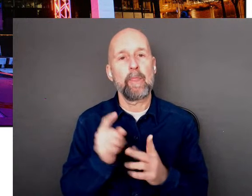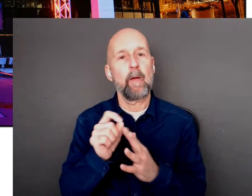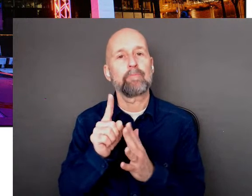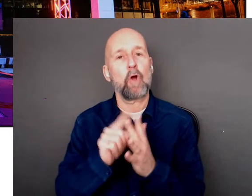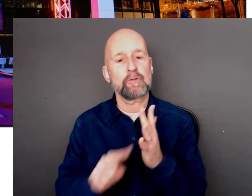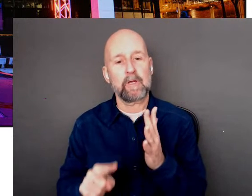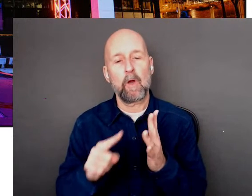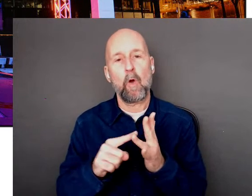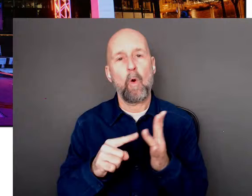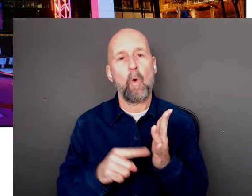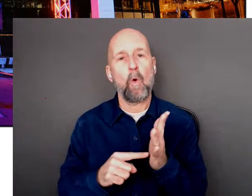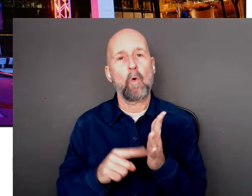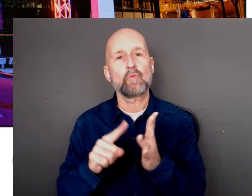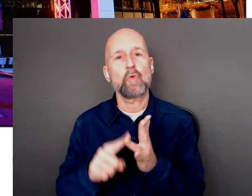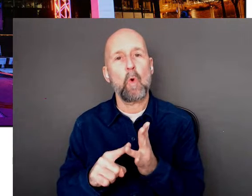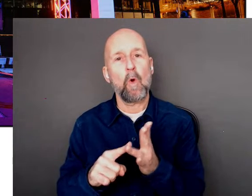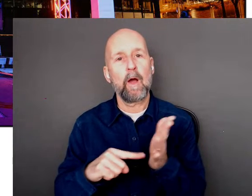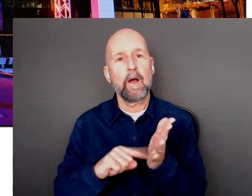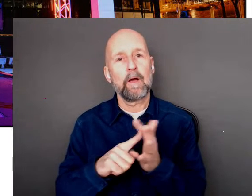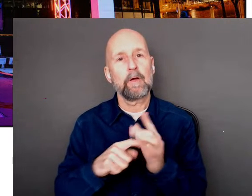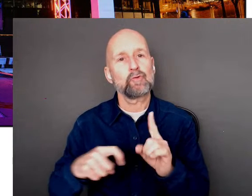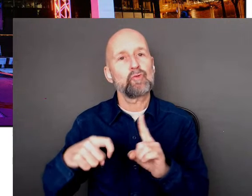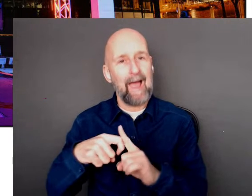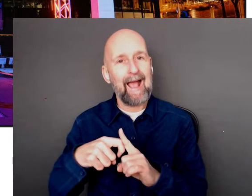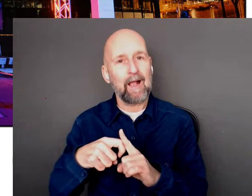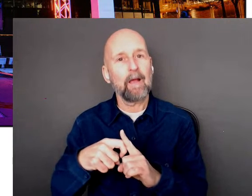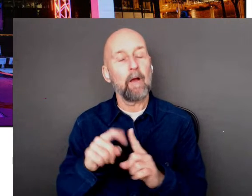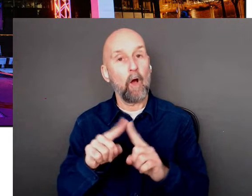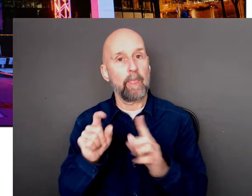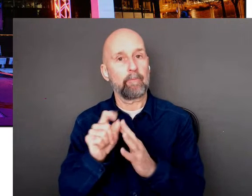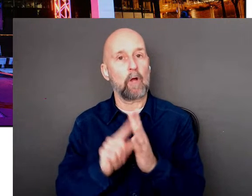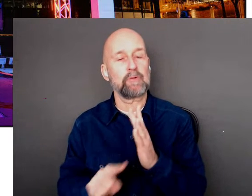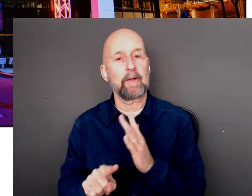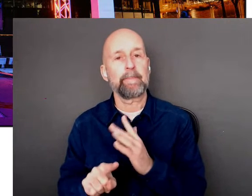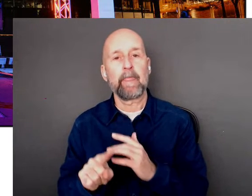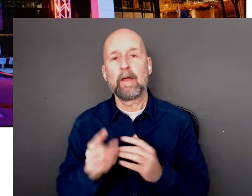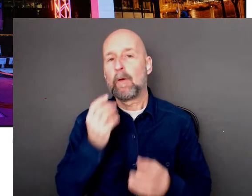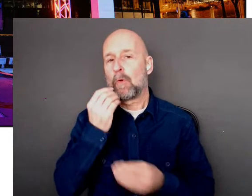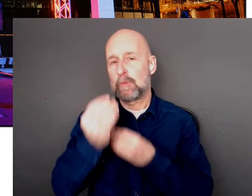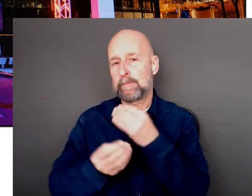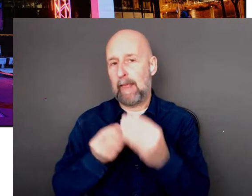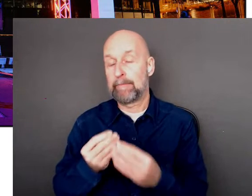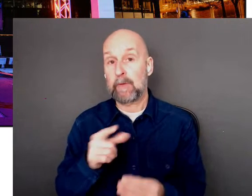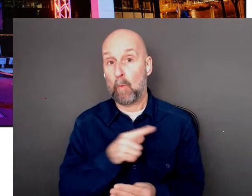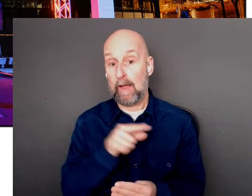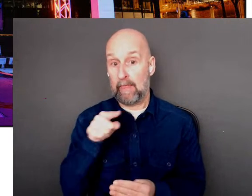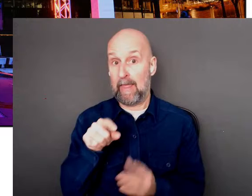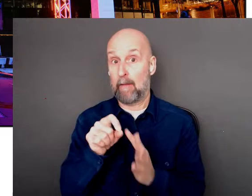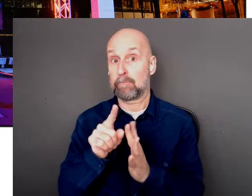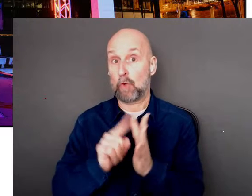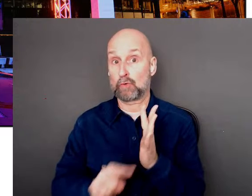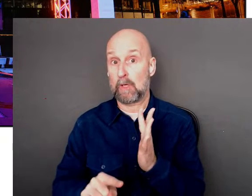and we had to say a few words about this because it's a project technology that we've been